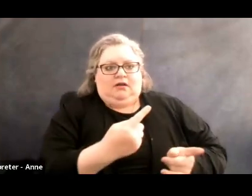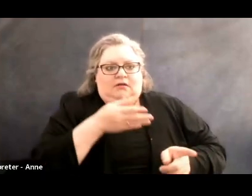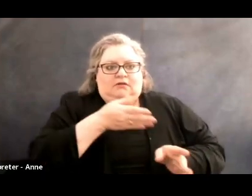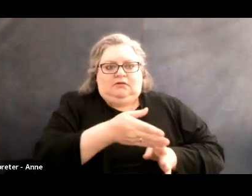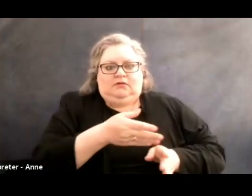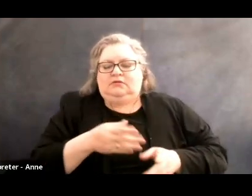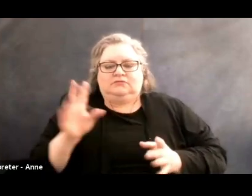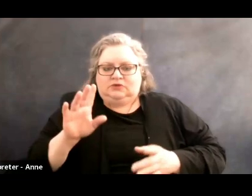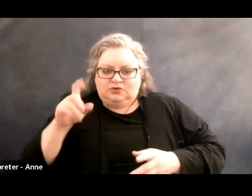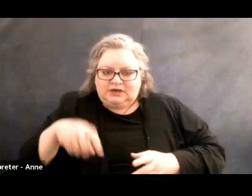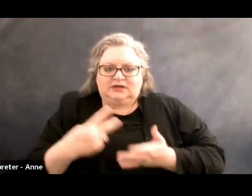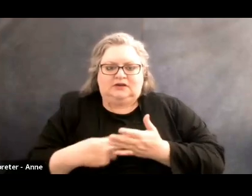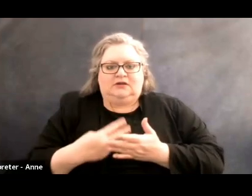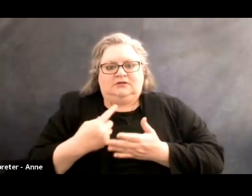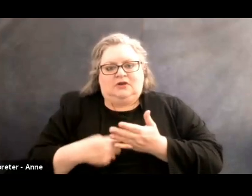about both.